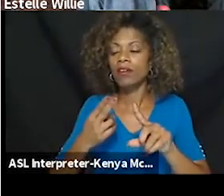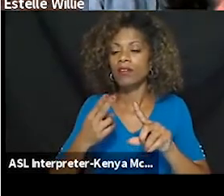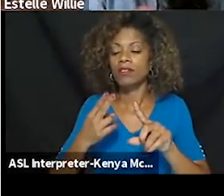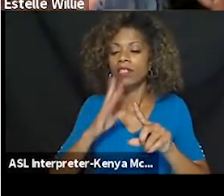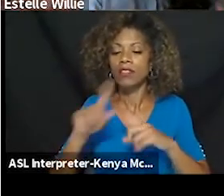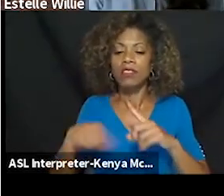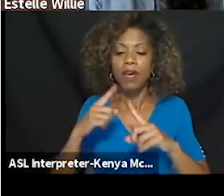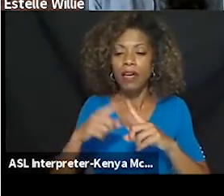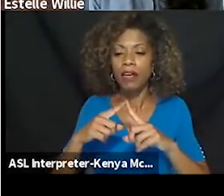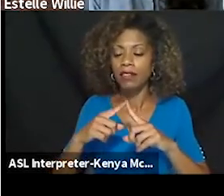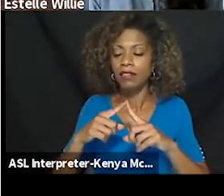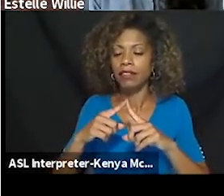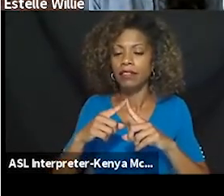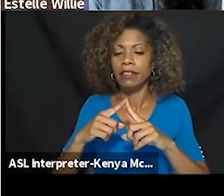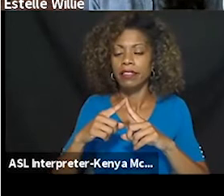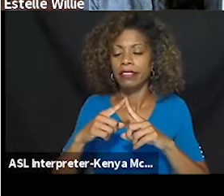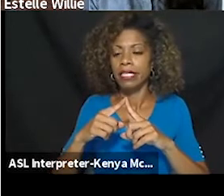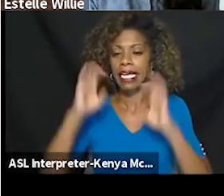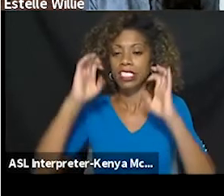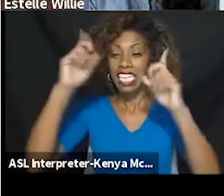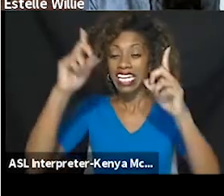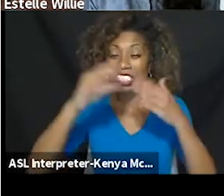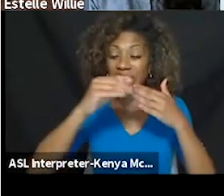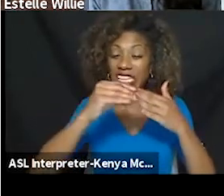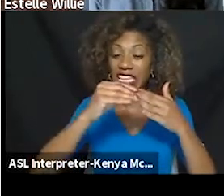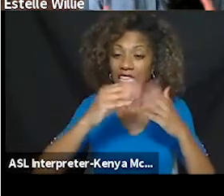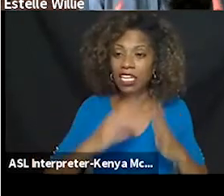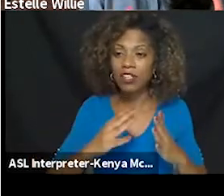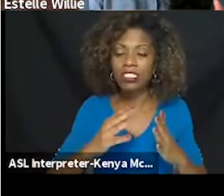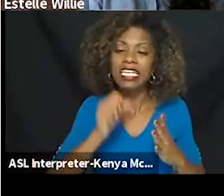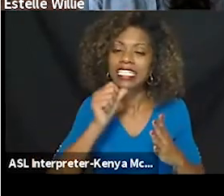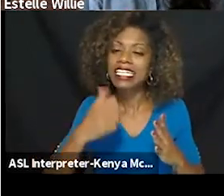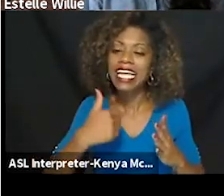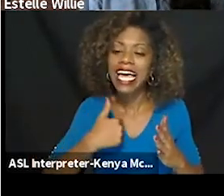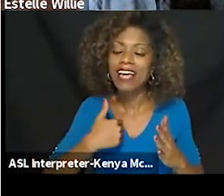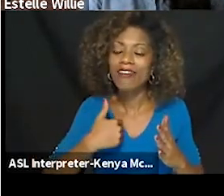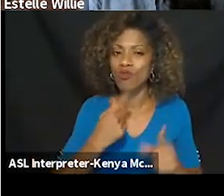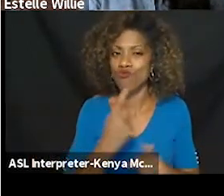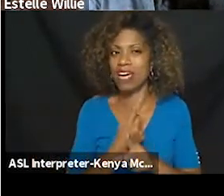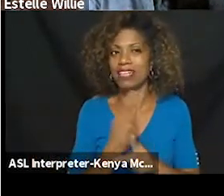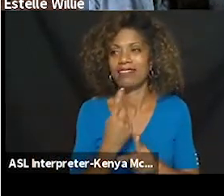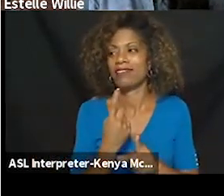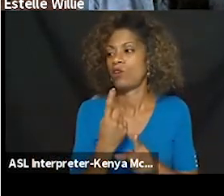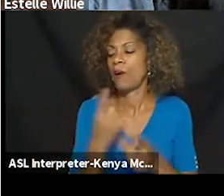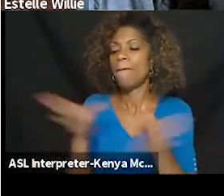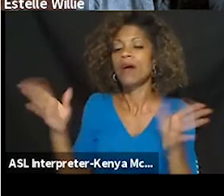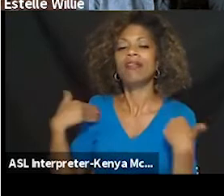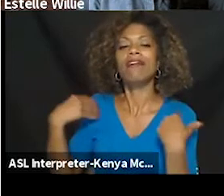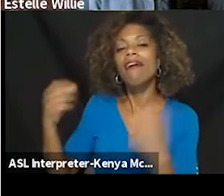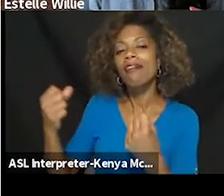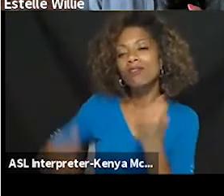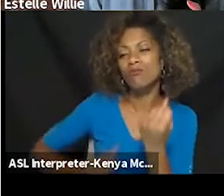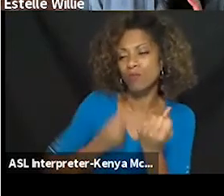leaders just didn't have the public health expertise to be implementing these testing programs. We also heard